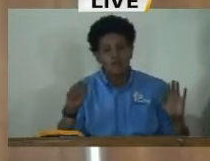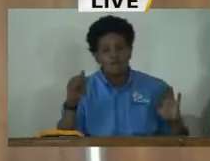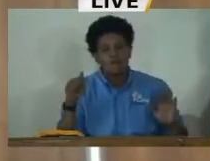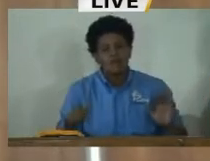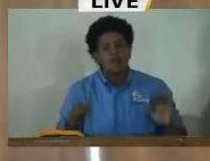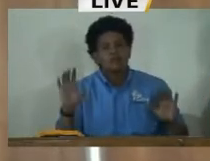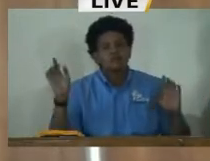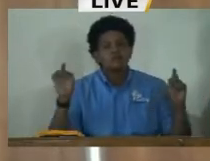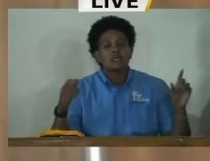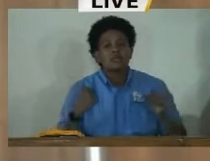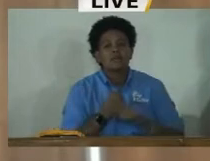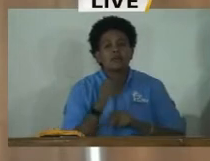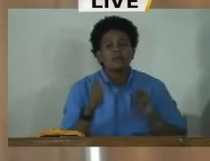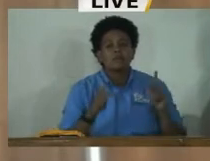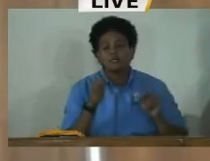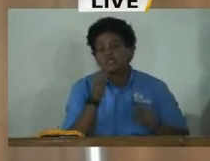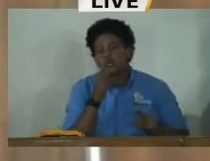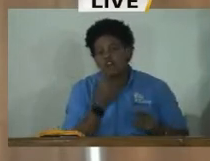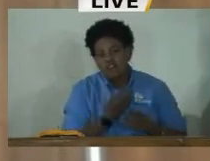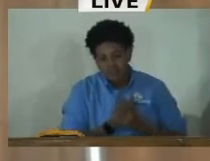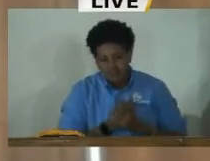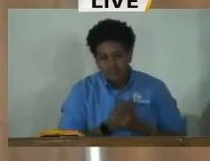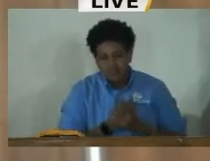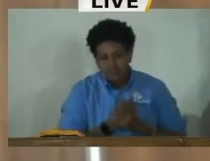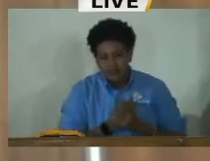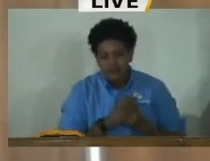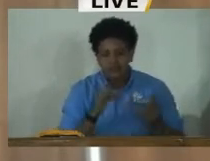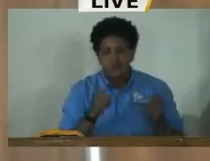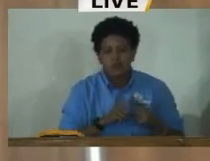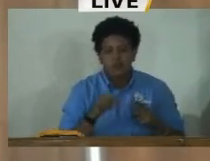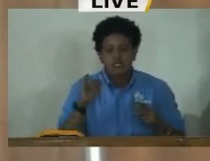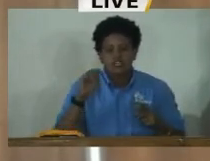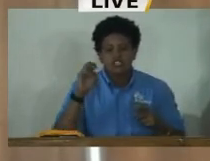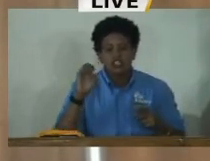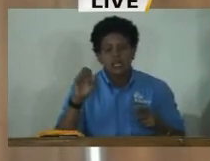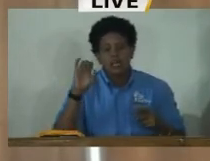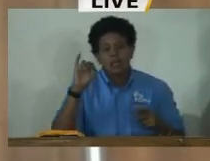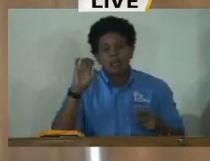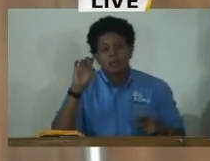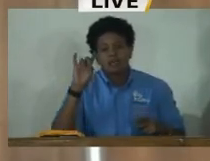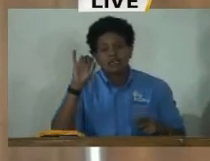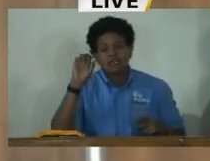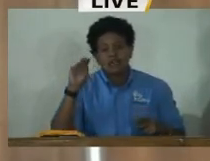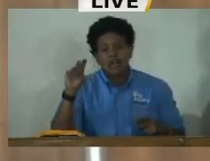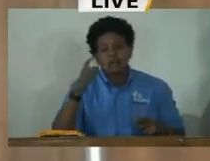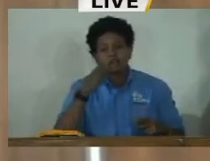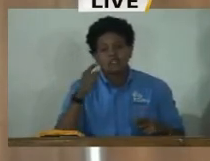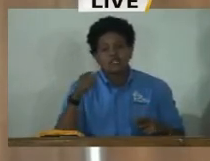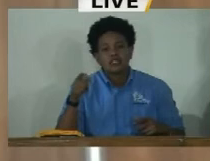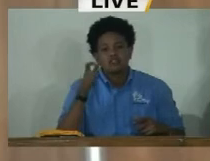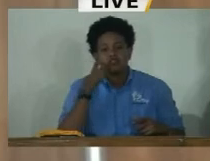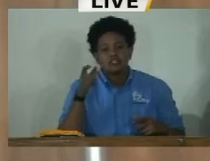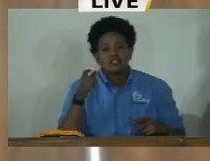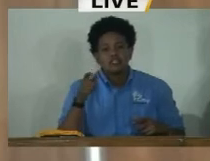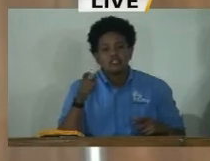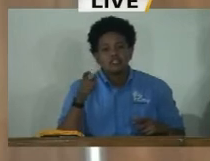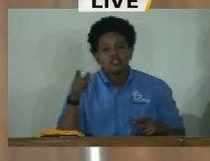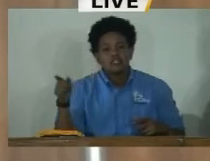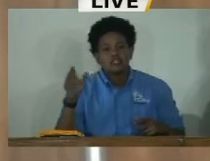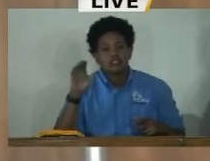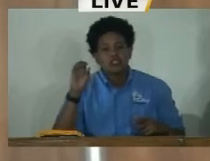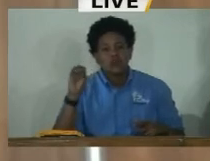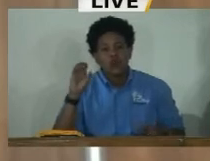This, Madam Speaker, makes people suffer. When Jamie Dimon said this recently, and he's a CEO of JP